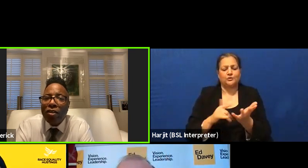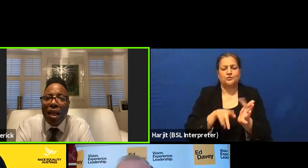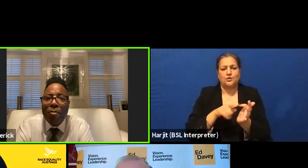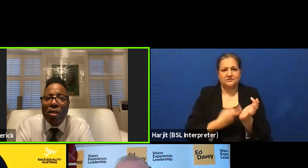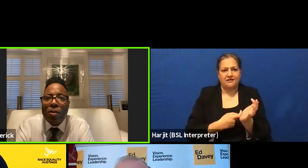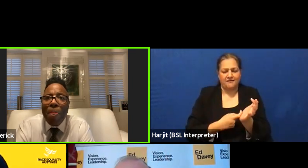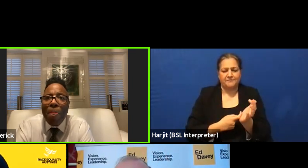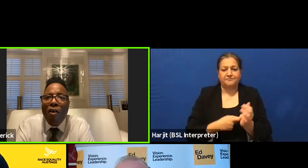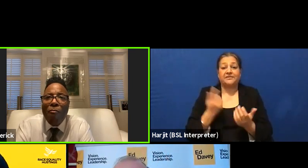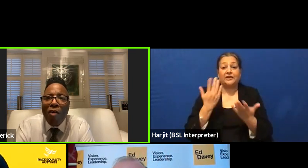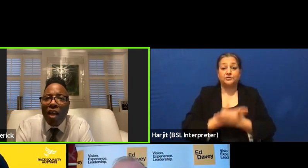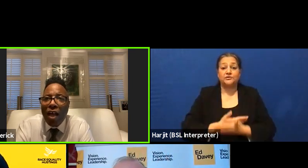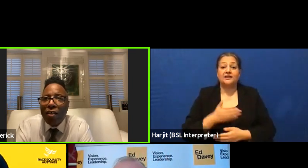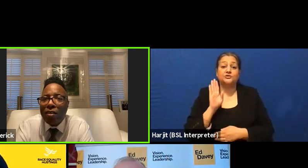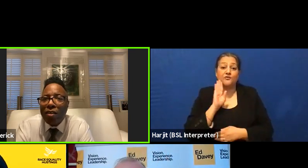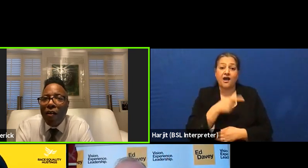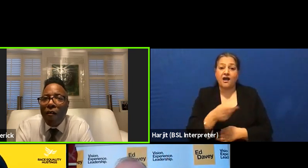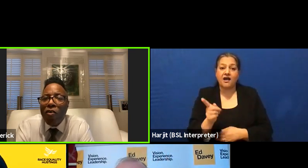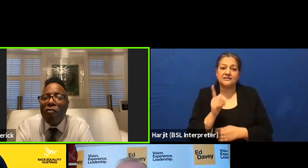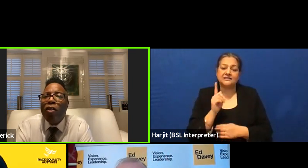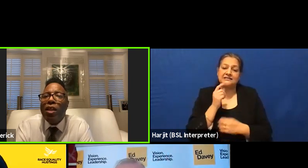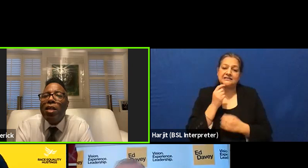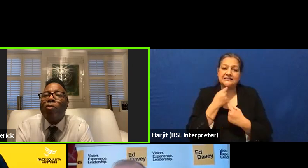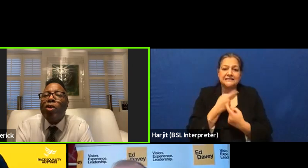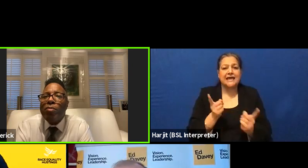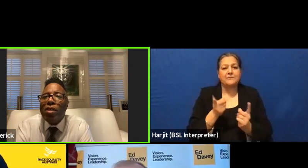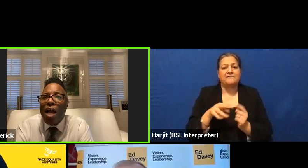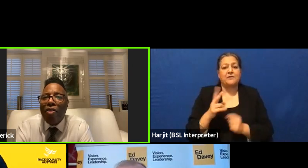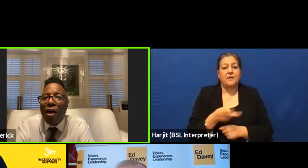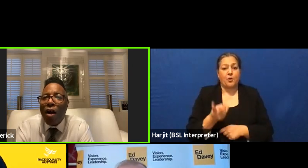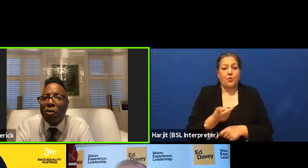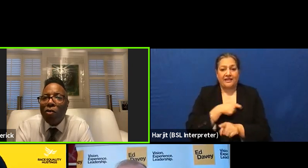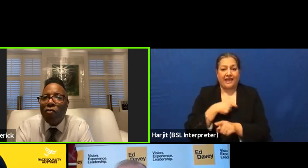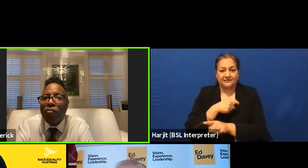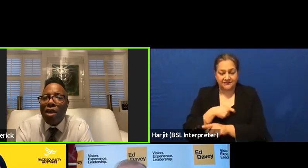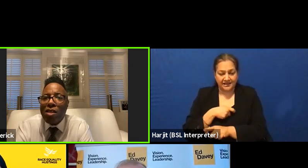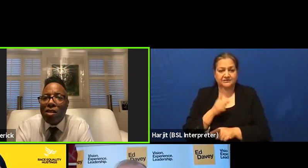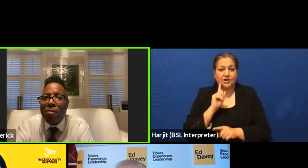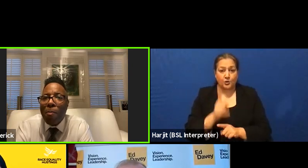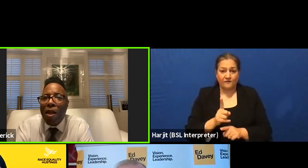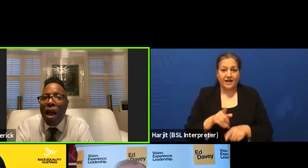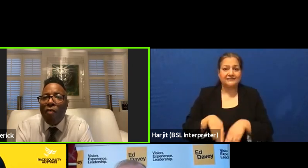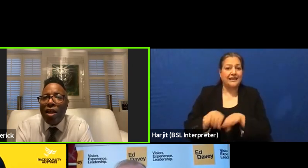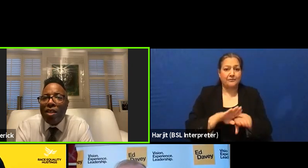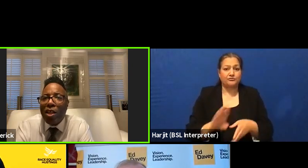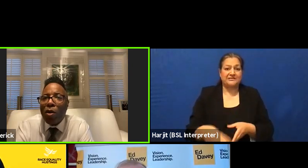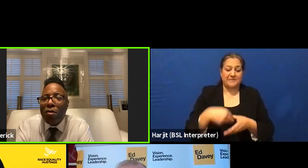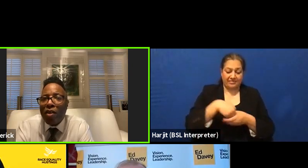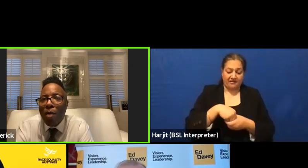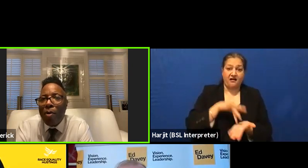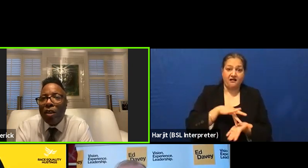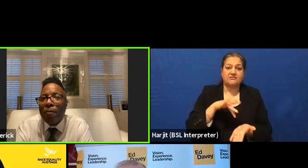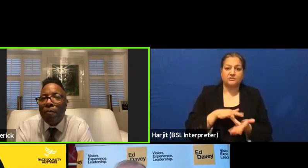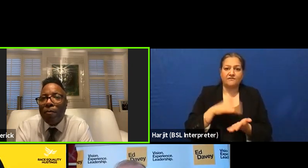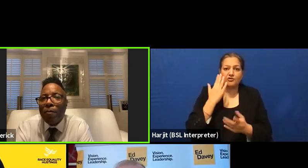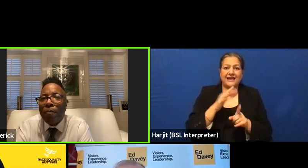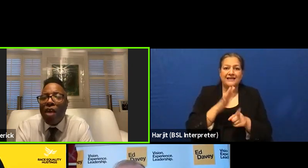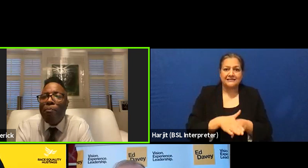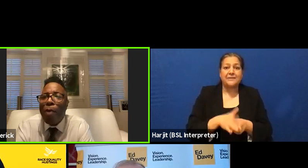heard the statements of both candidates. You've heard that liberalism is at the heart of racism and race inequality within our